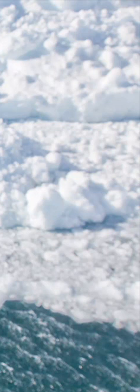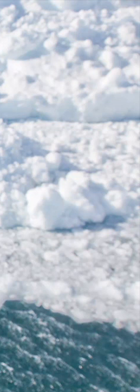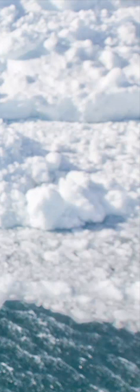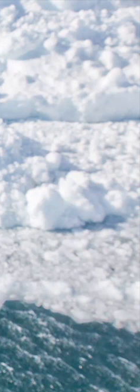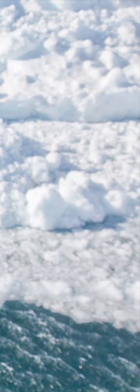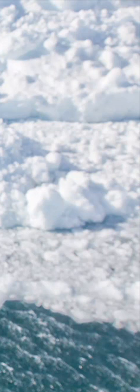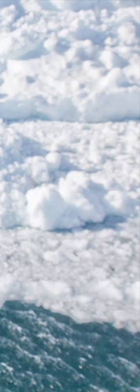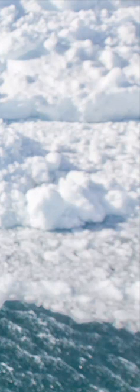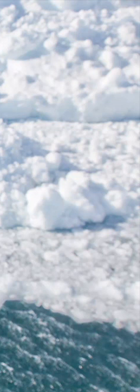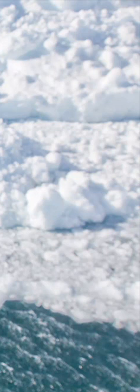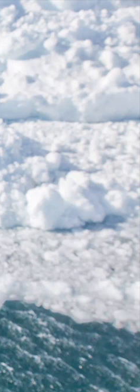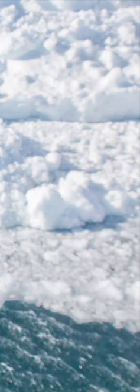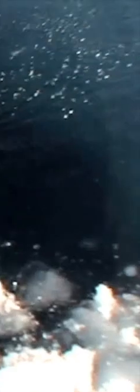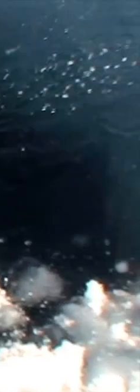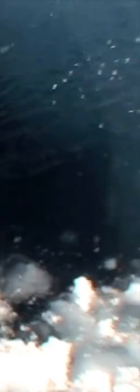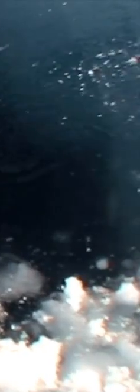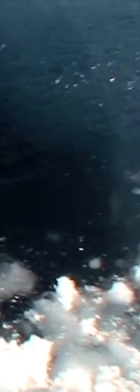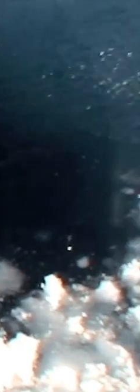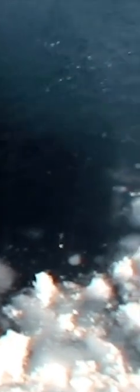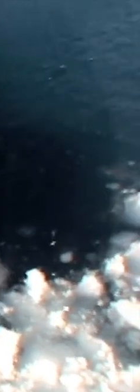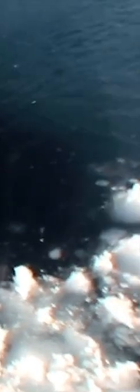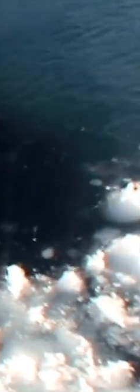Yep. Okay.